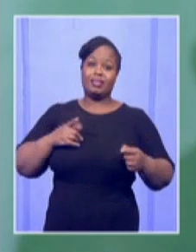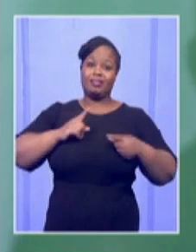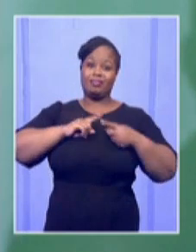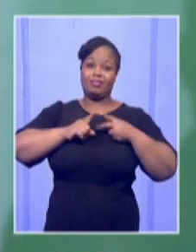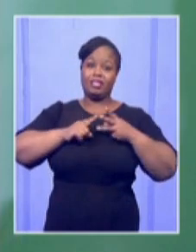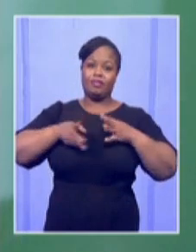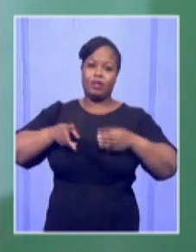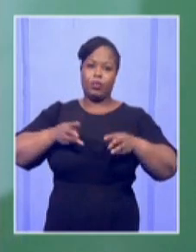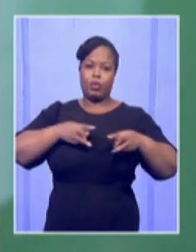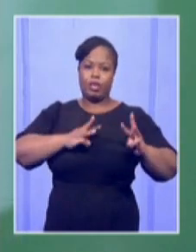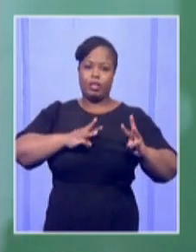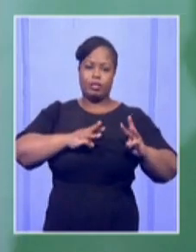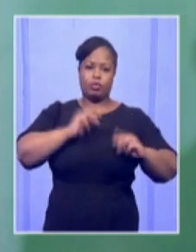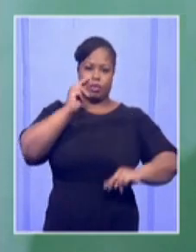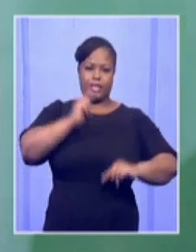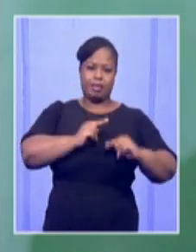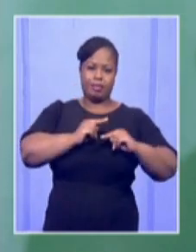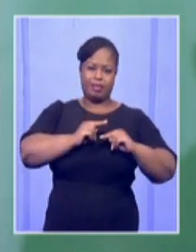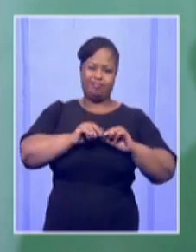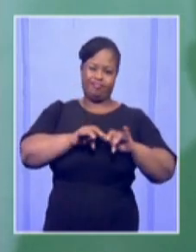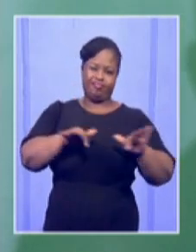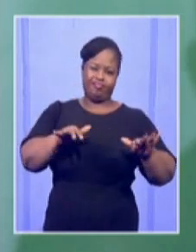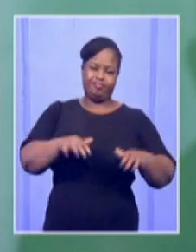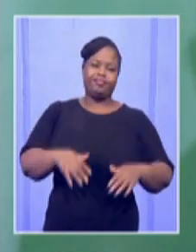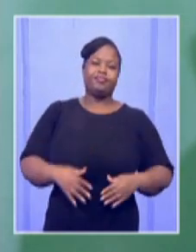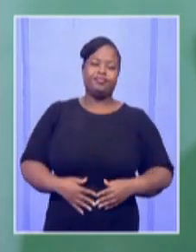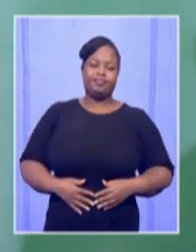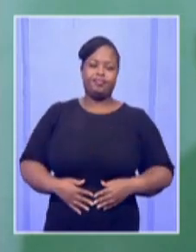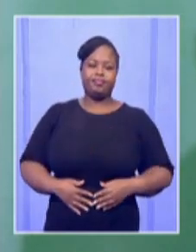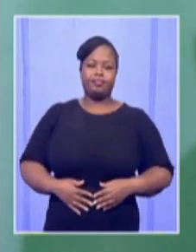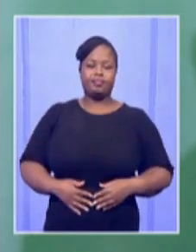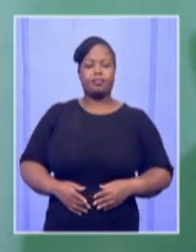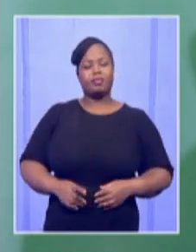interventions. There were several measures that were introduced,